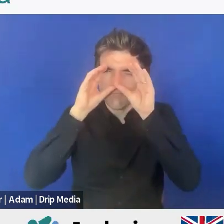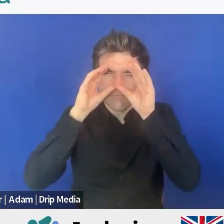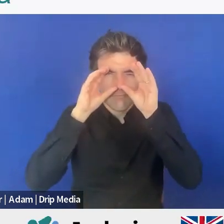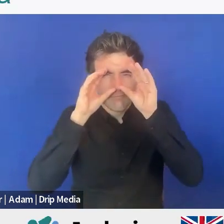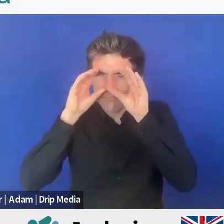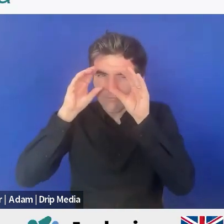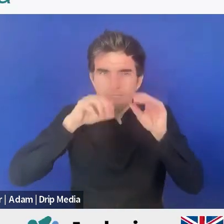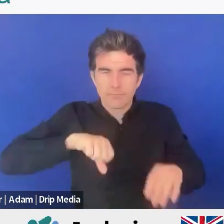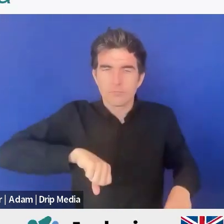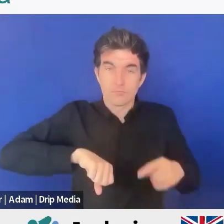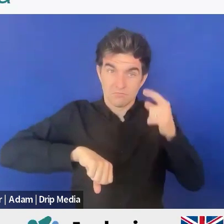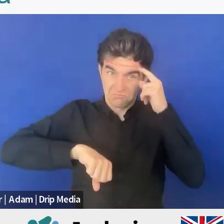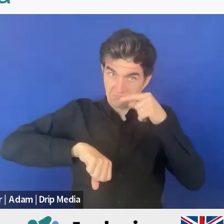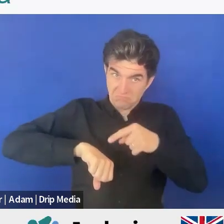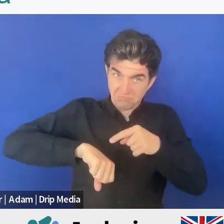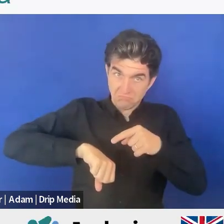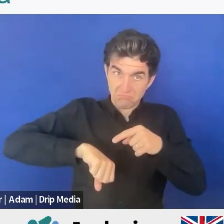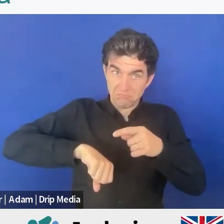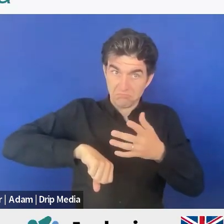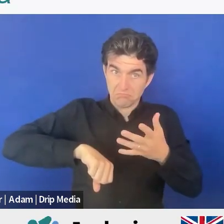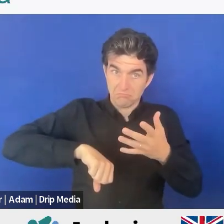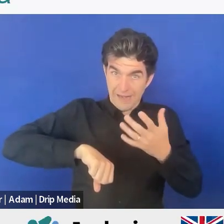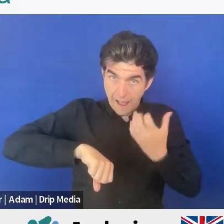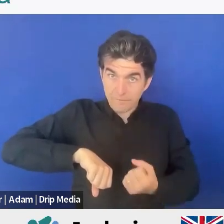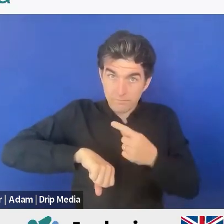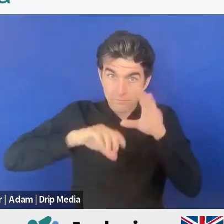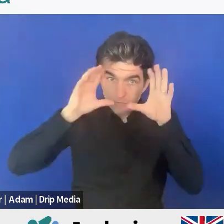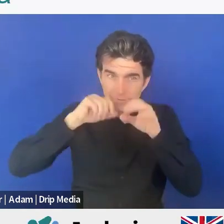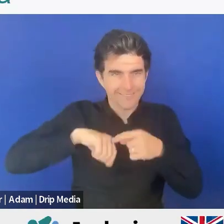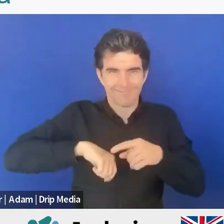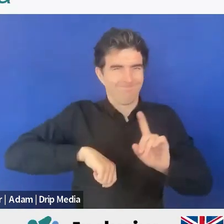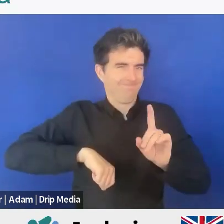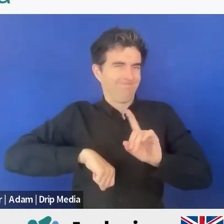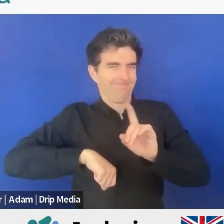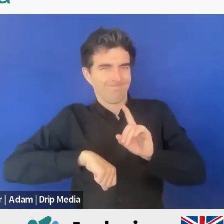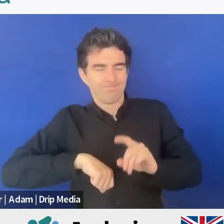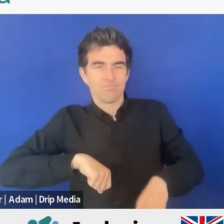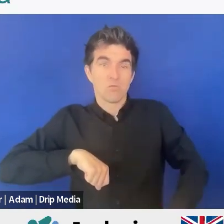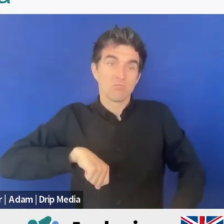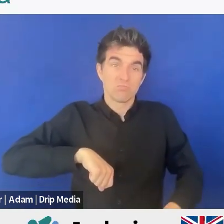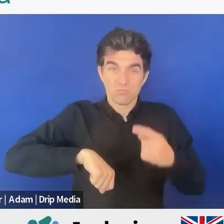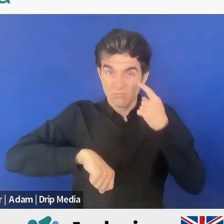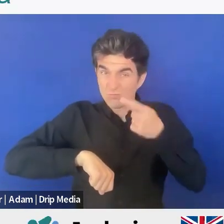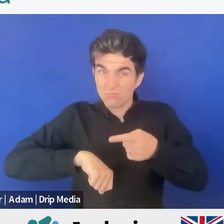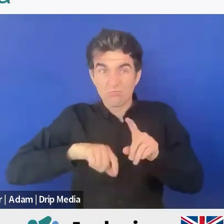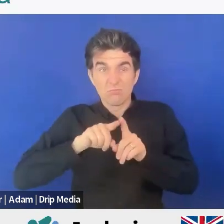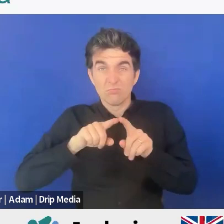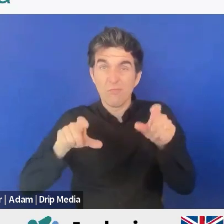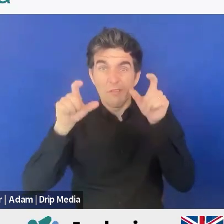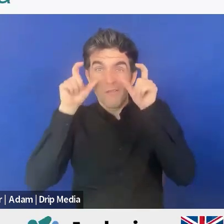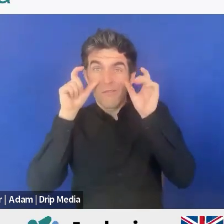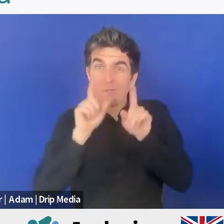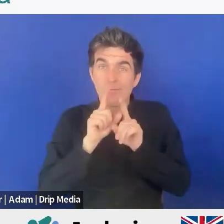is not the unusual here because it is deeply rooted stigma as well as the unawareness about